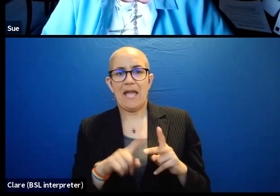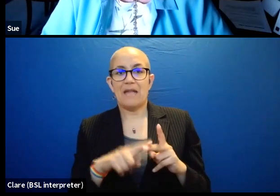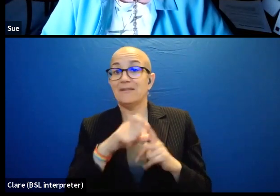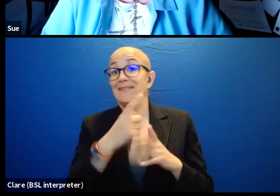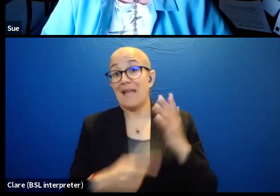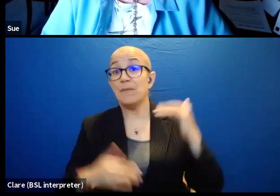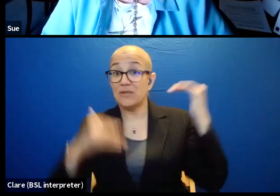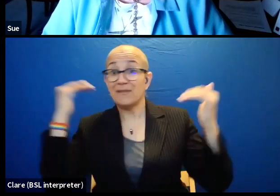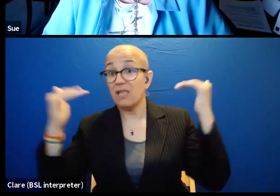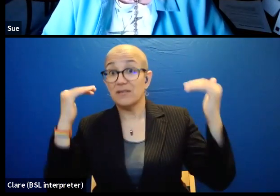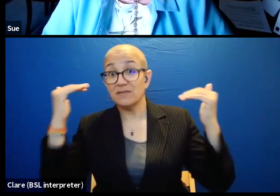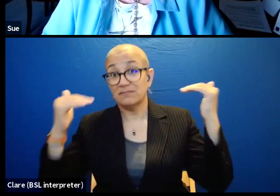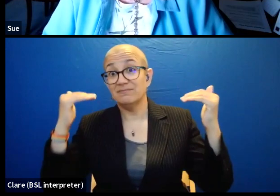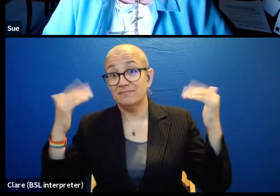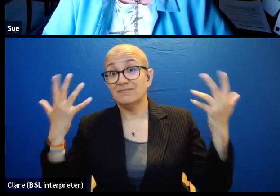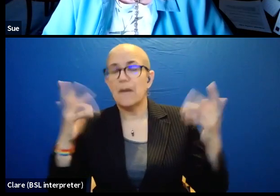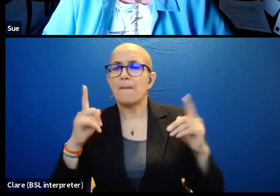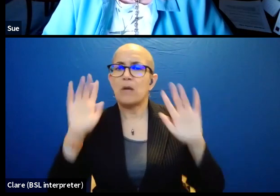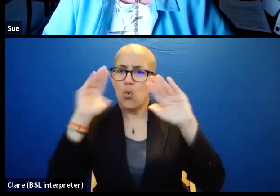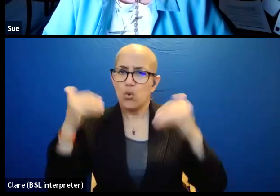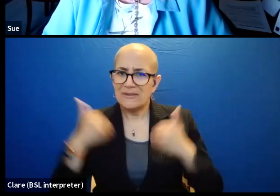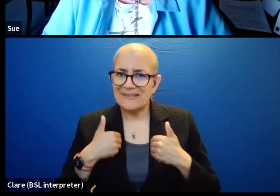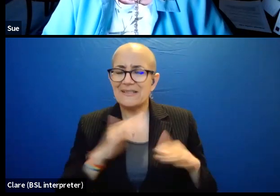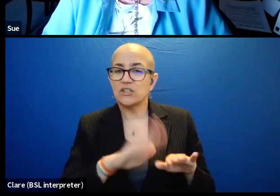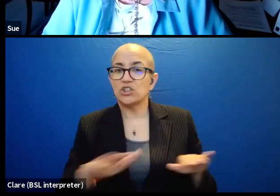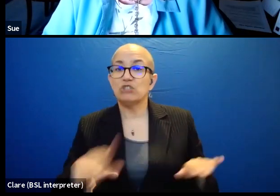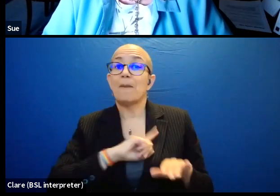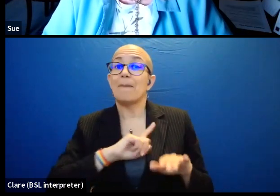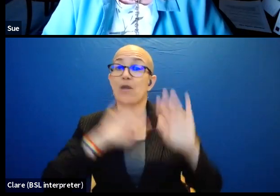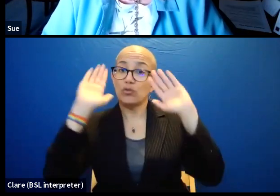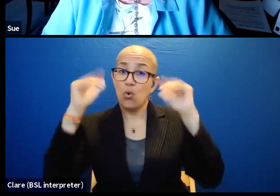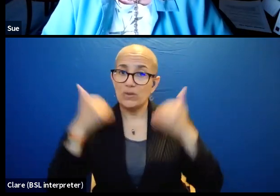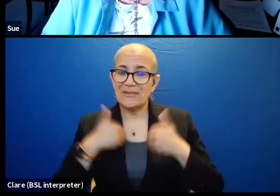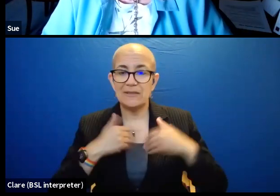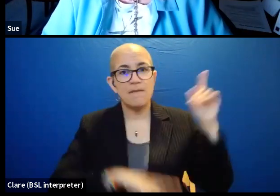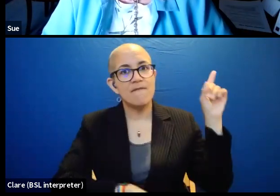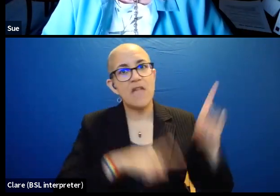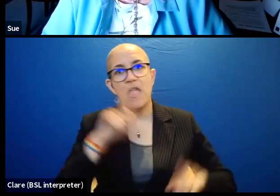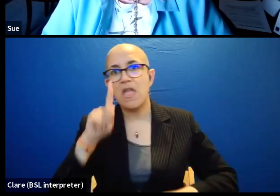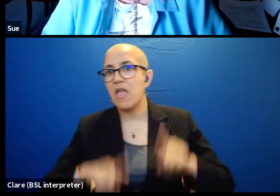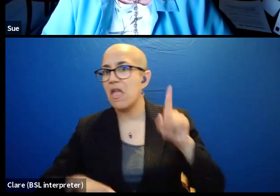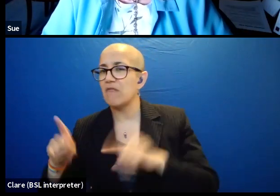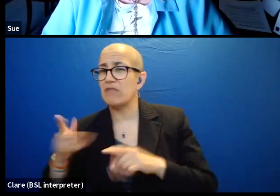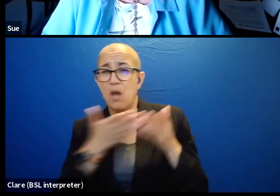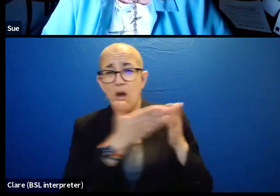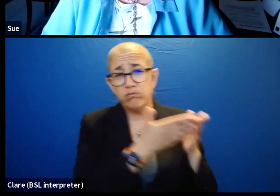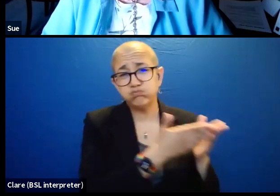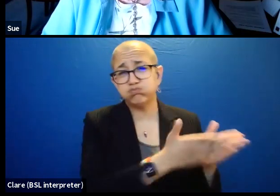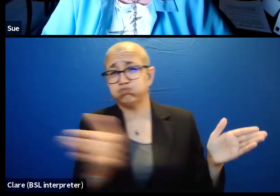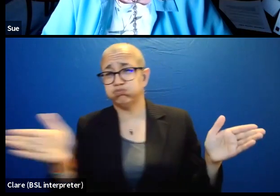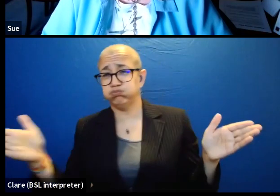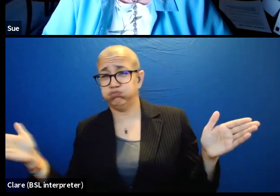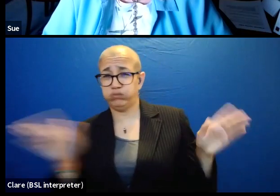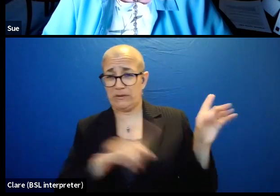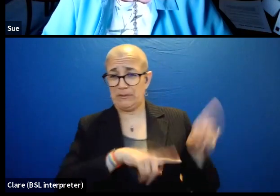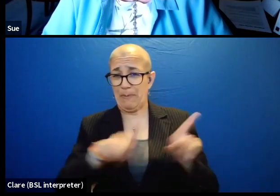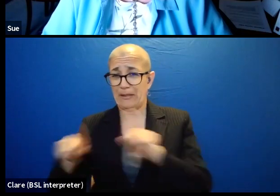frankly. But autistic children, because autism is so varied, you know, it's a huge spectrum, isn't it? And